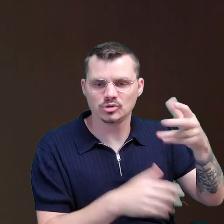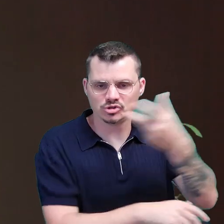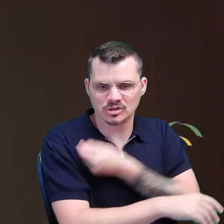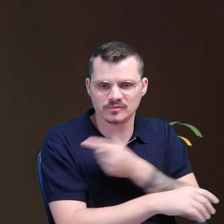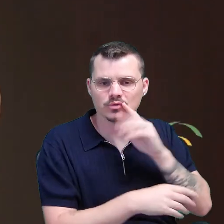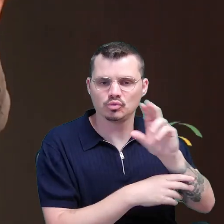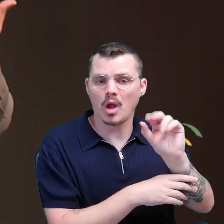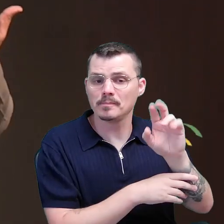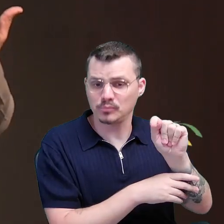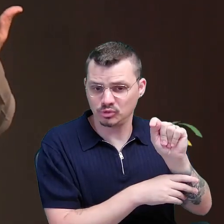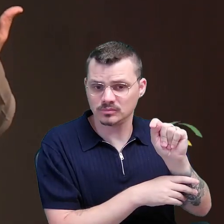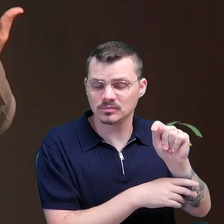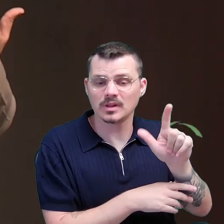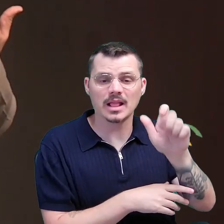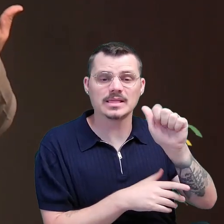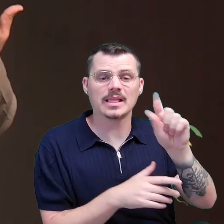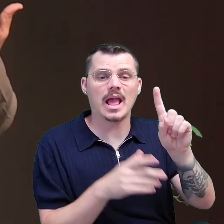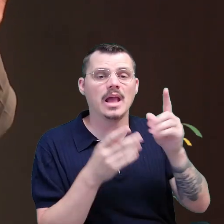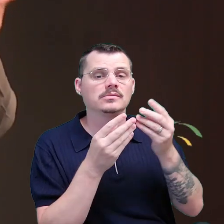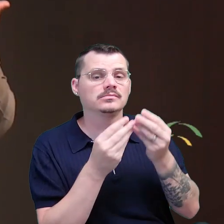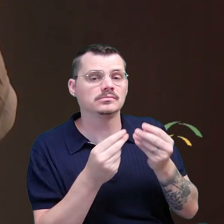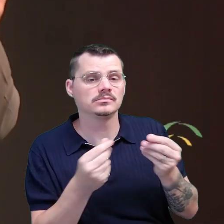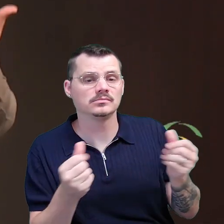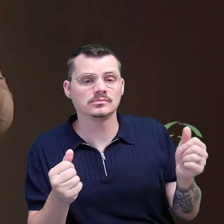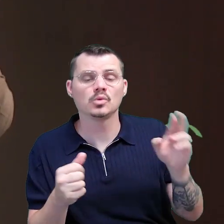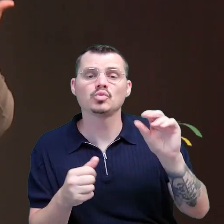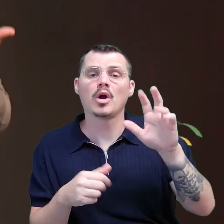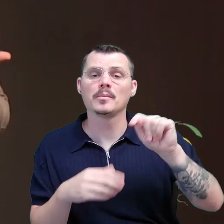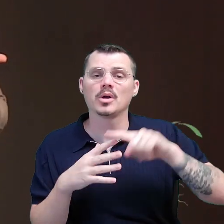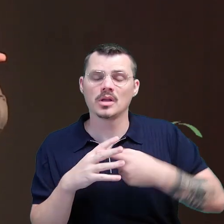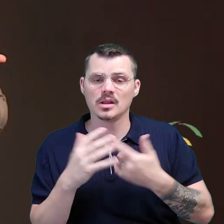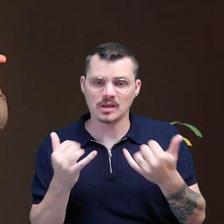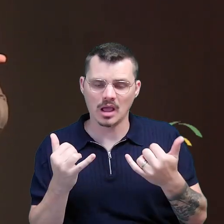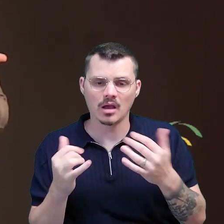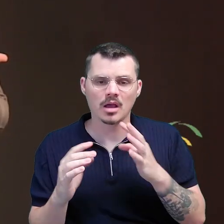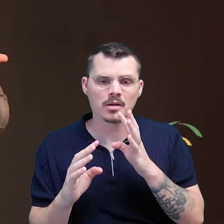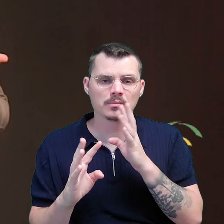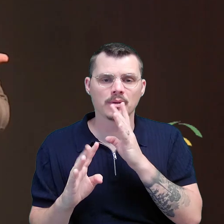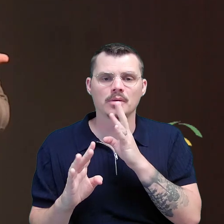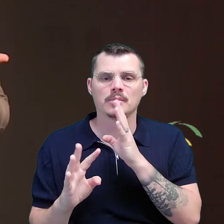lead cleared out of his body, Robert started to speak.